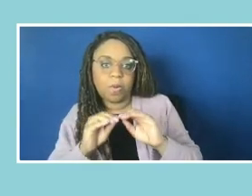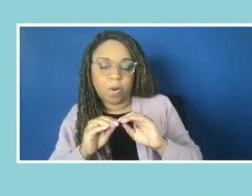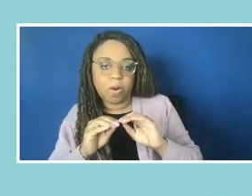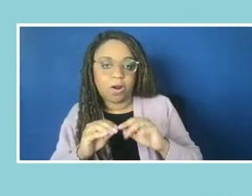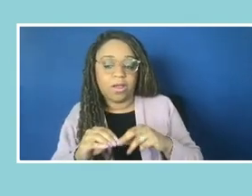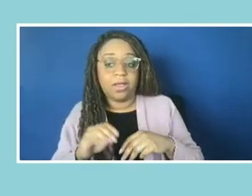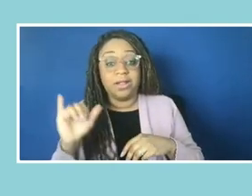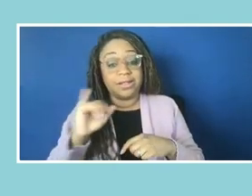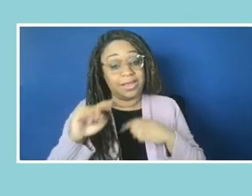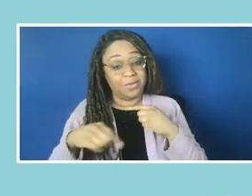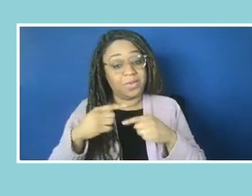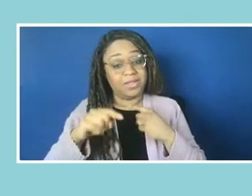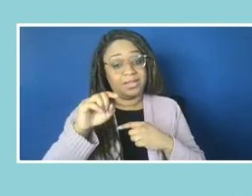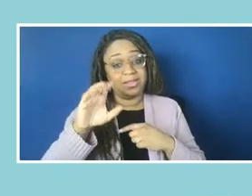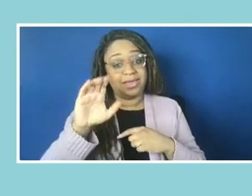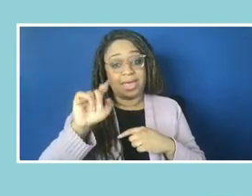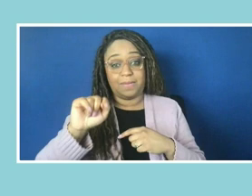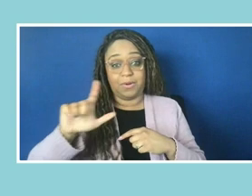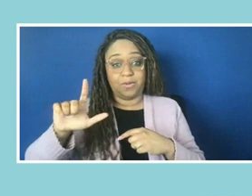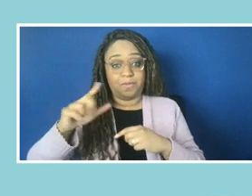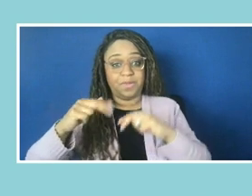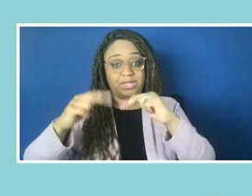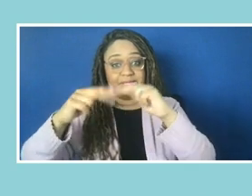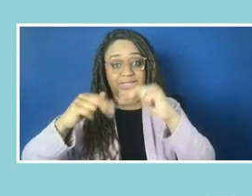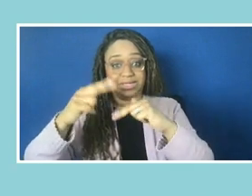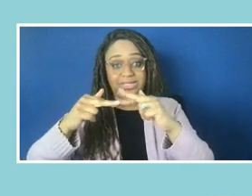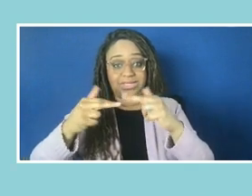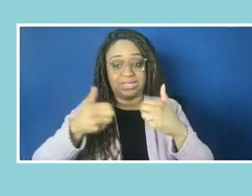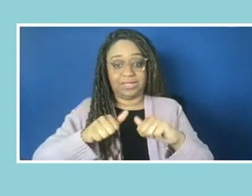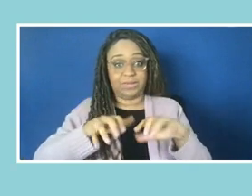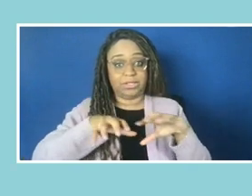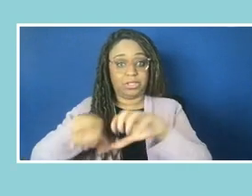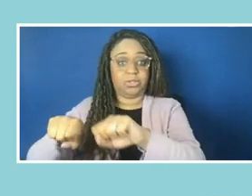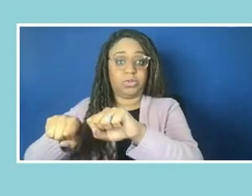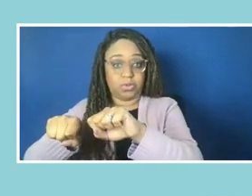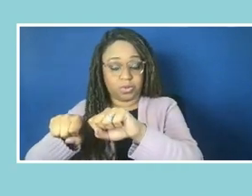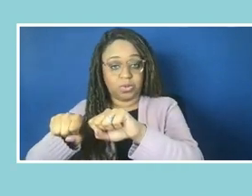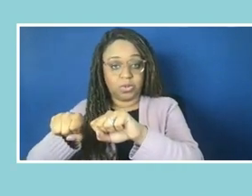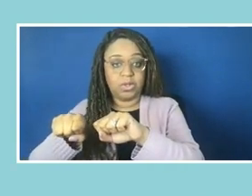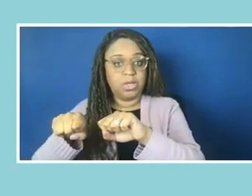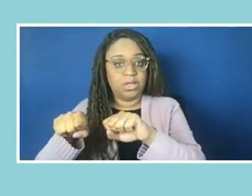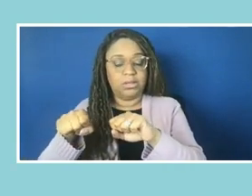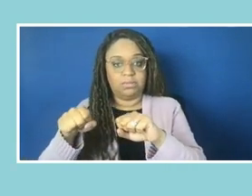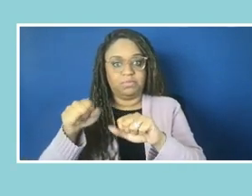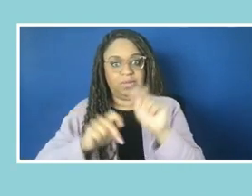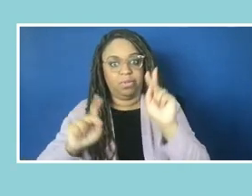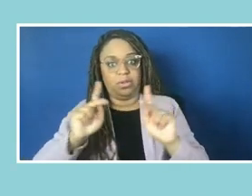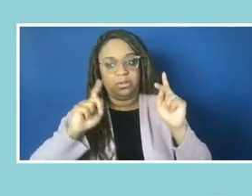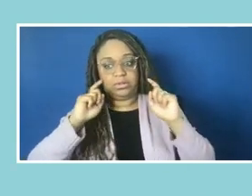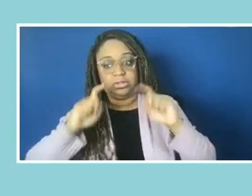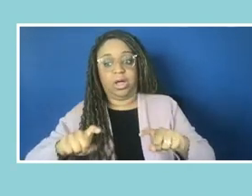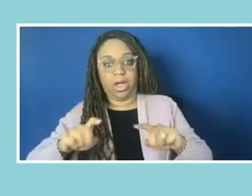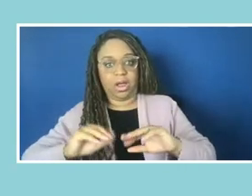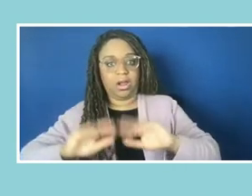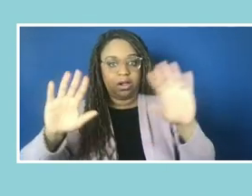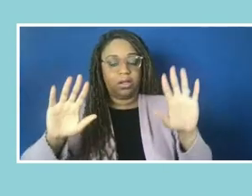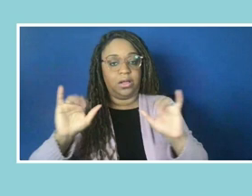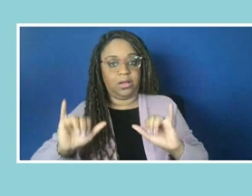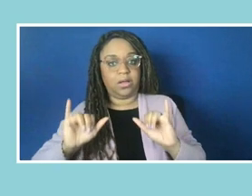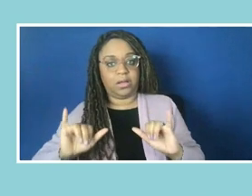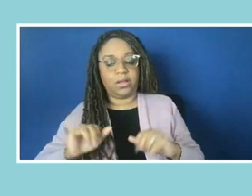the Capitol. Since that time, Trump has been deplatformed. There have been hundreds of arrests of his supporters.